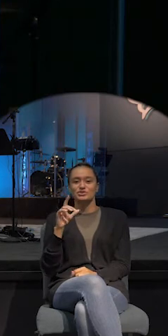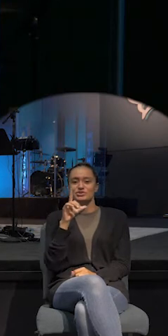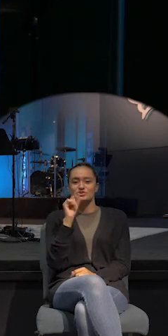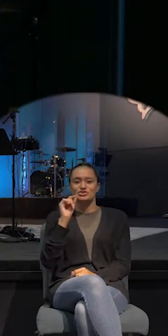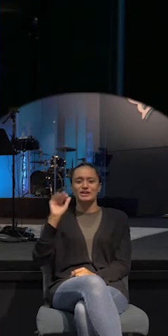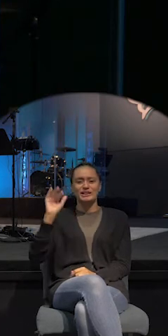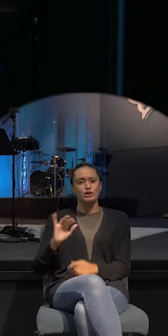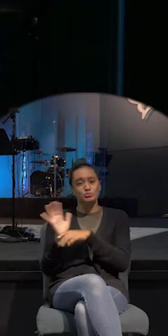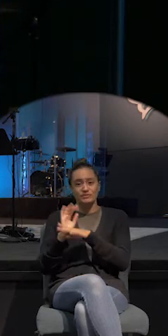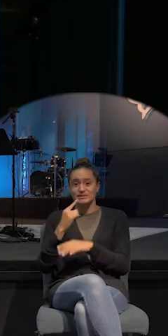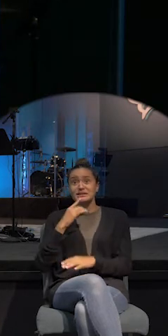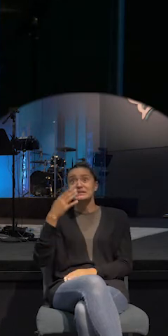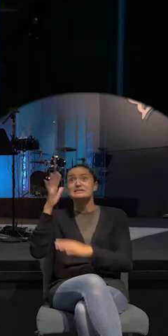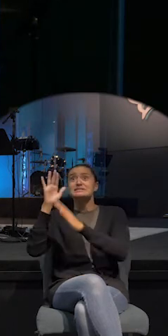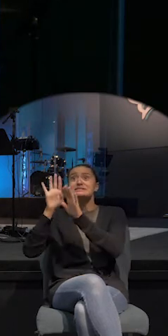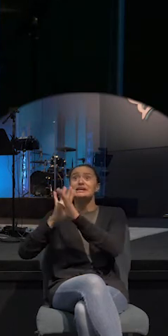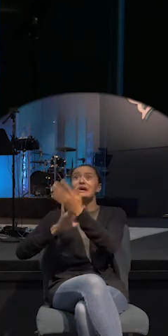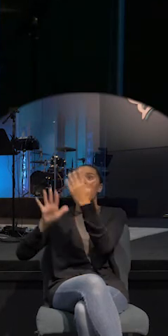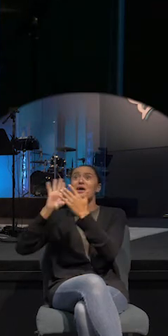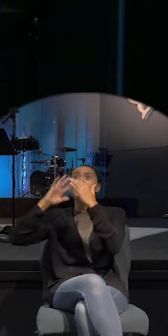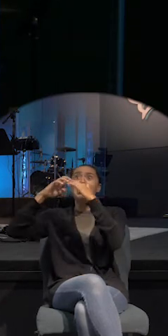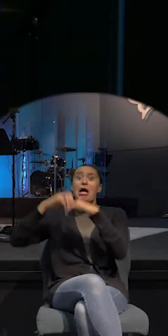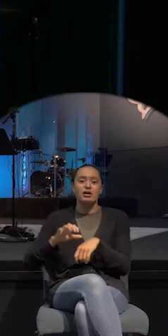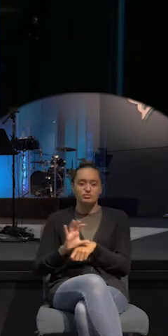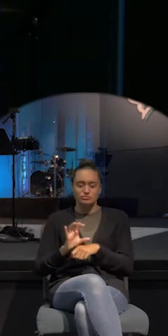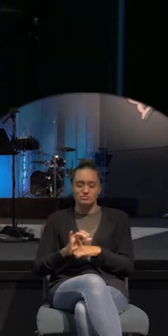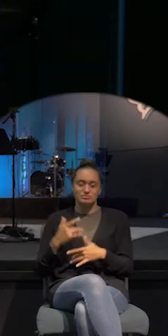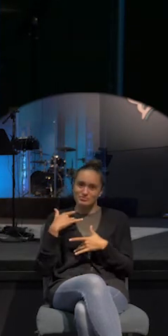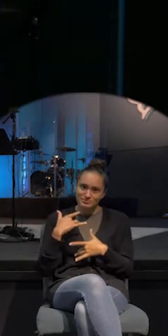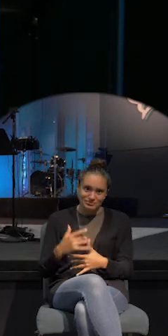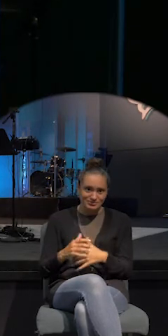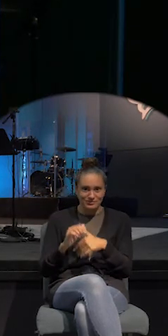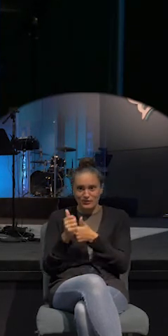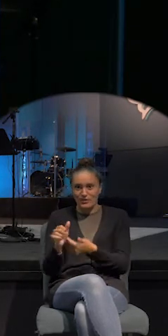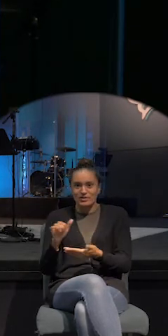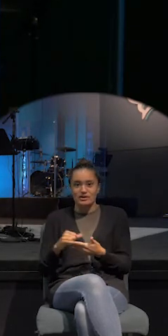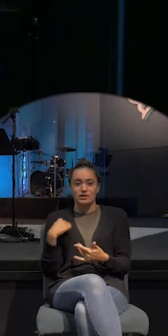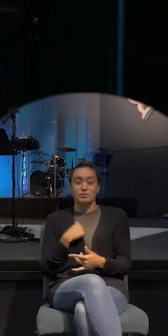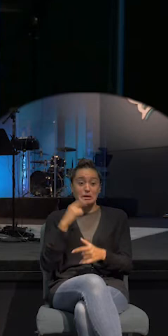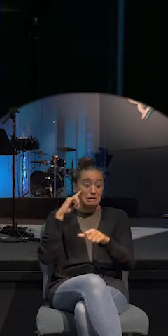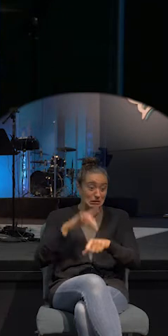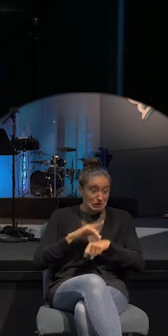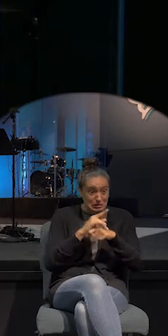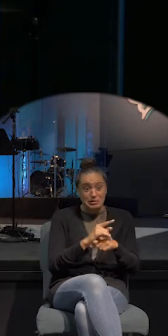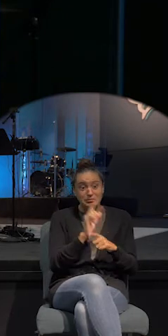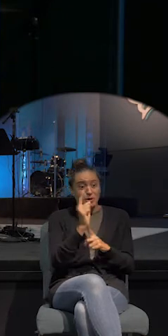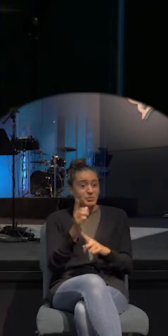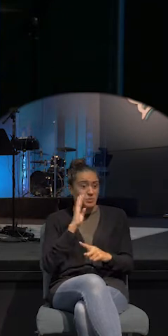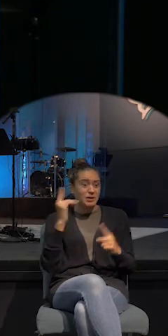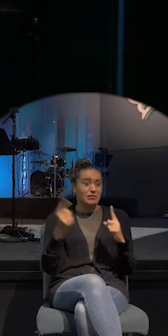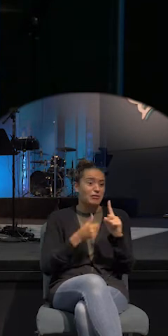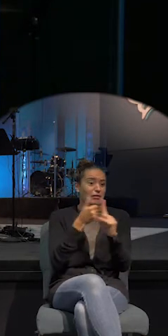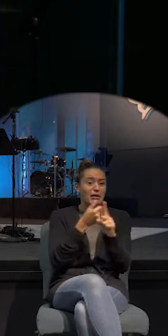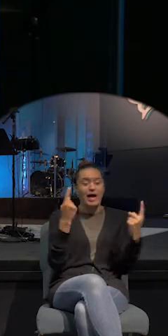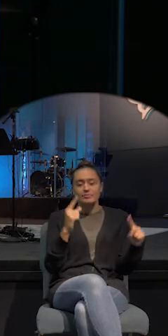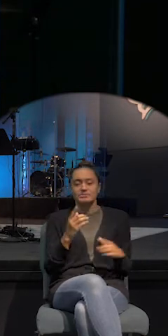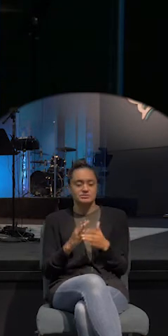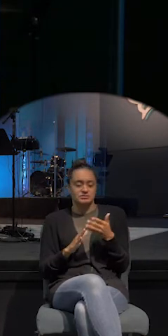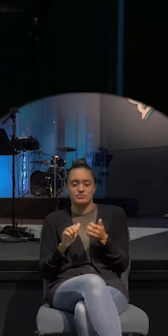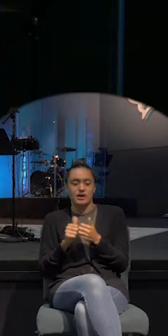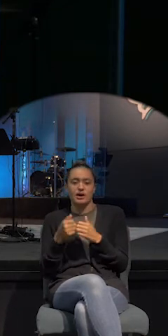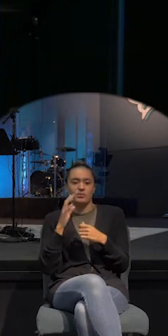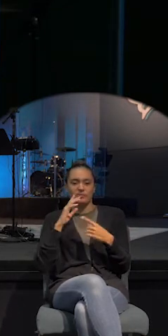is falling. And the church has a tendency of doing that. We get caught up with the moment, and then somehow we're going to fix it by doing certain